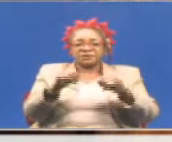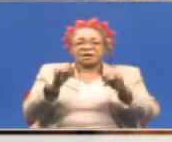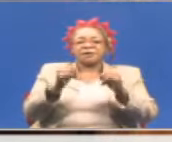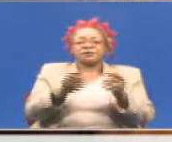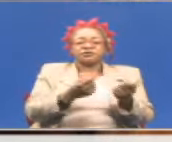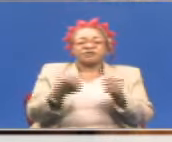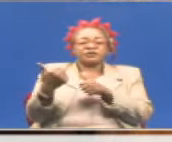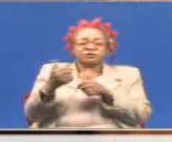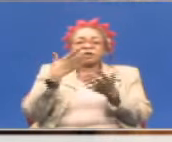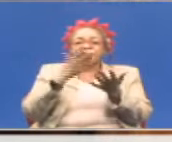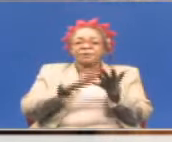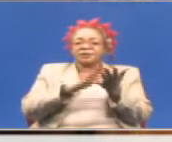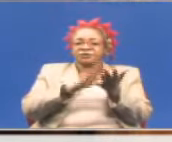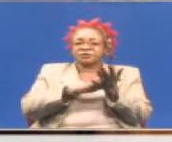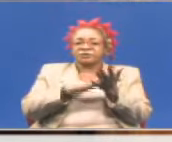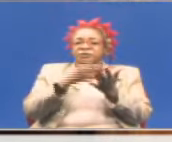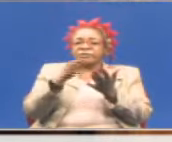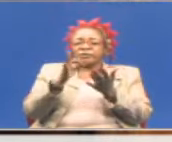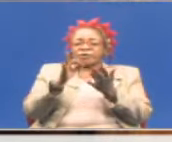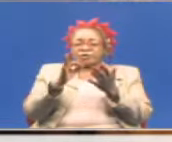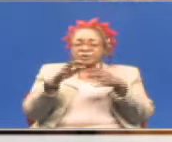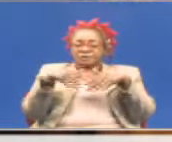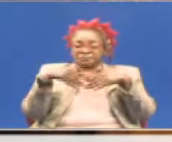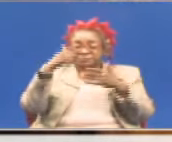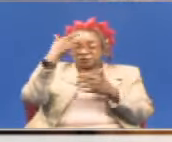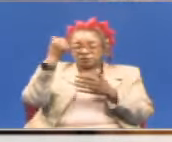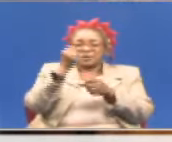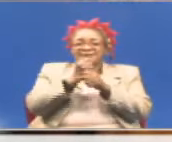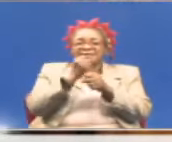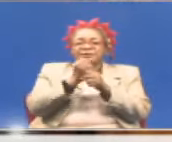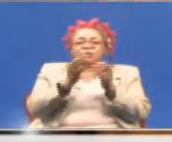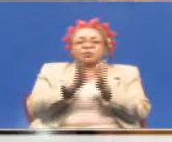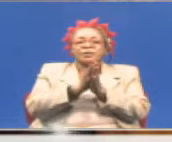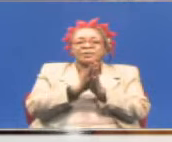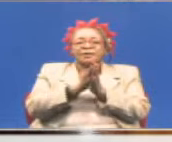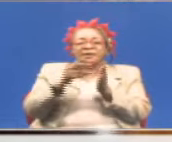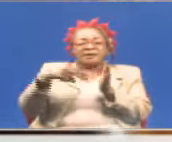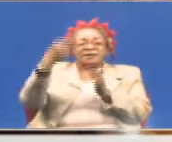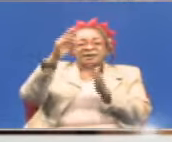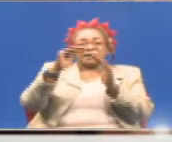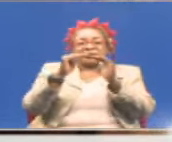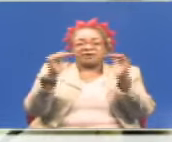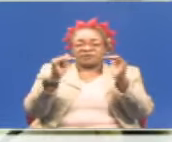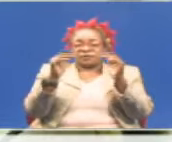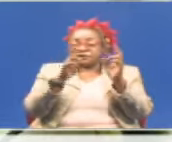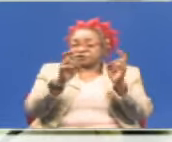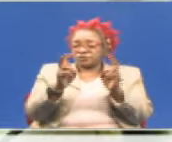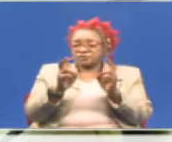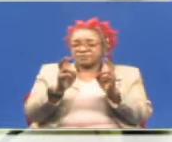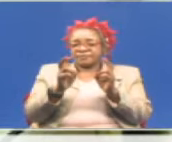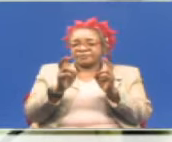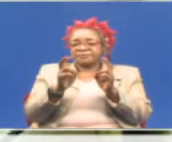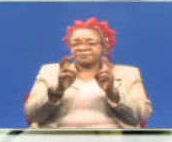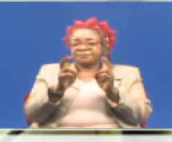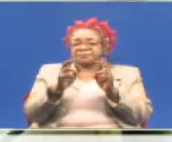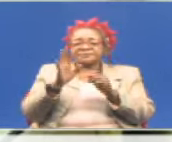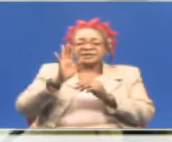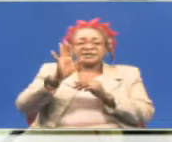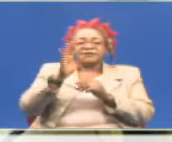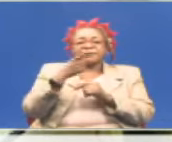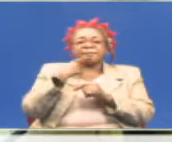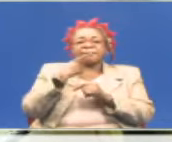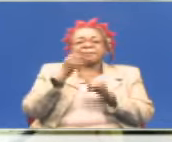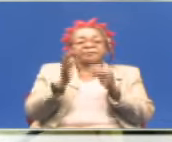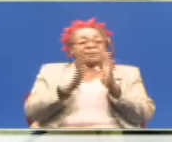the recommendations or whatever they want to, because we are dealing with a very high level issue. Mutoro claims that the plan was